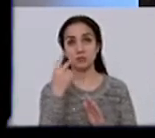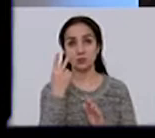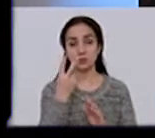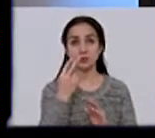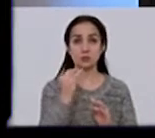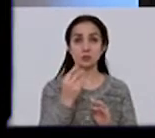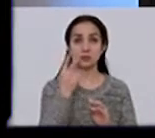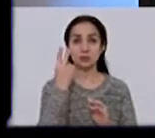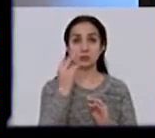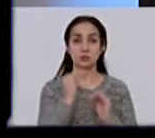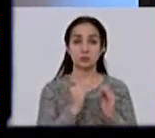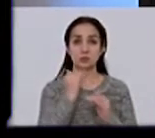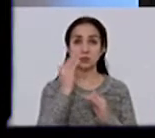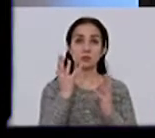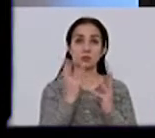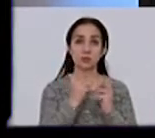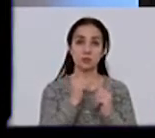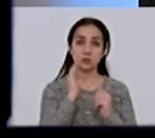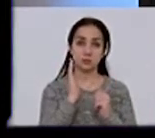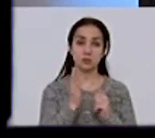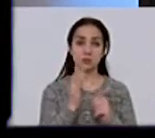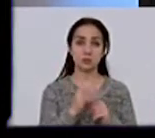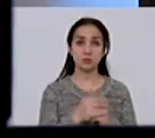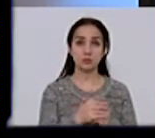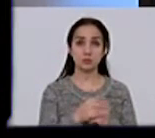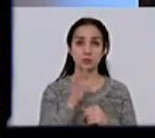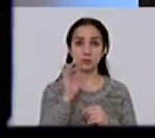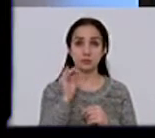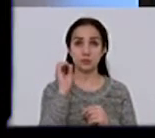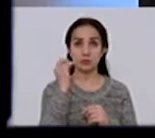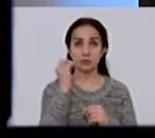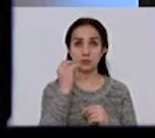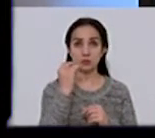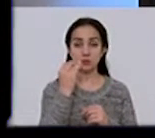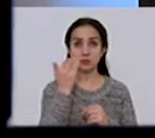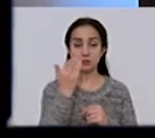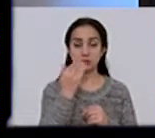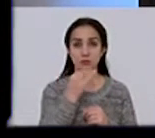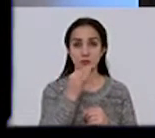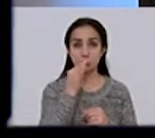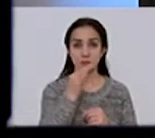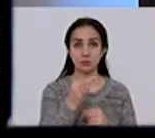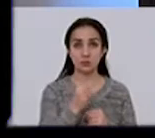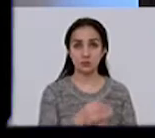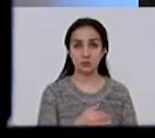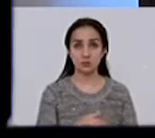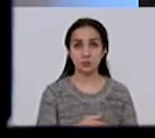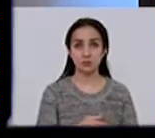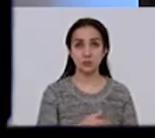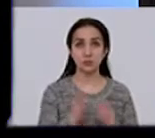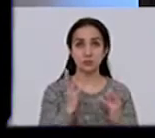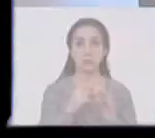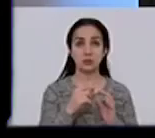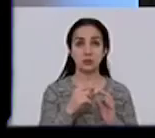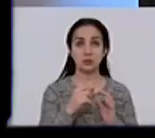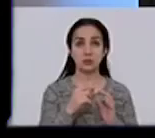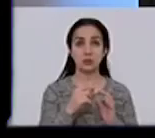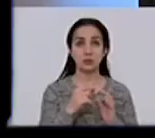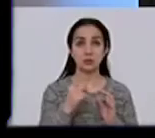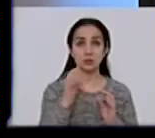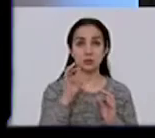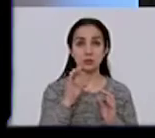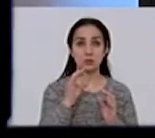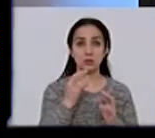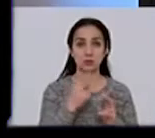ni kvadrat darajasini hisoblasak, so'ng y darajasida ifodani hisoblasak,